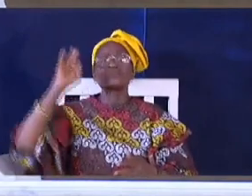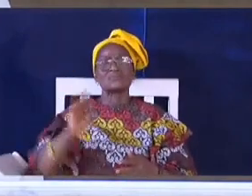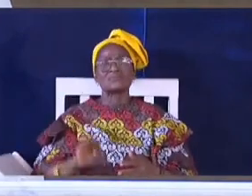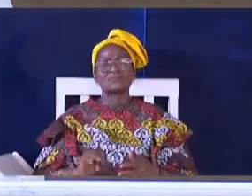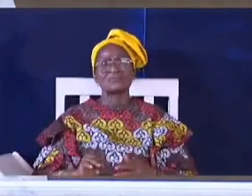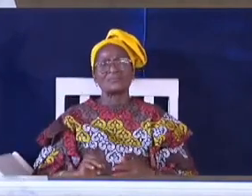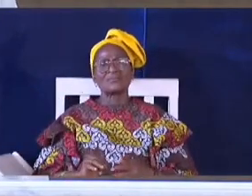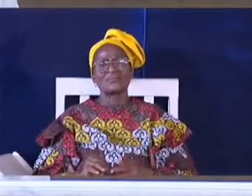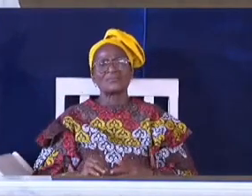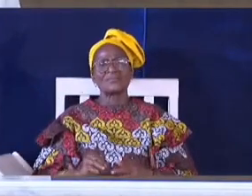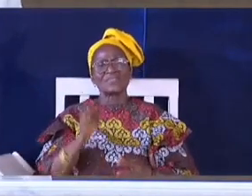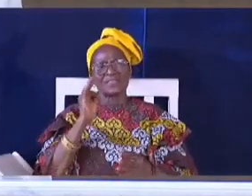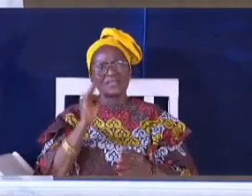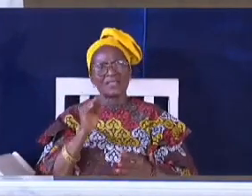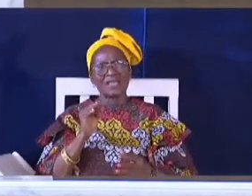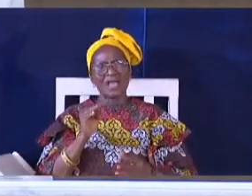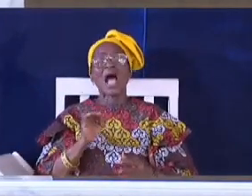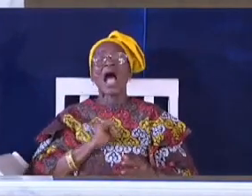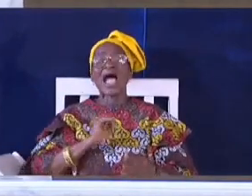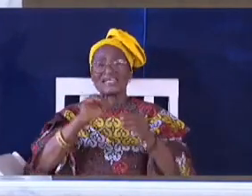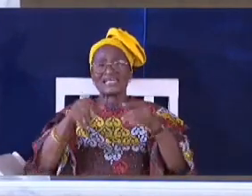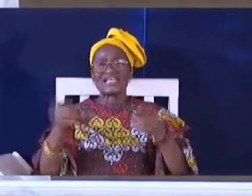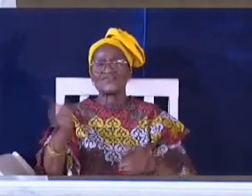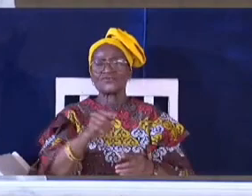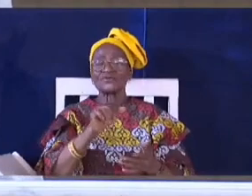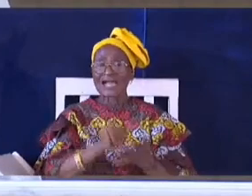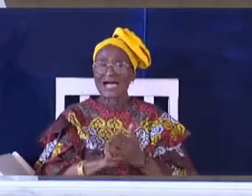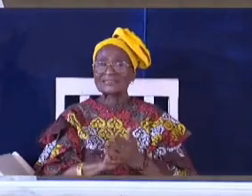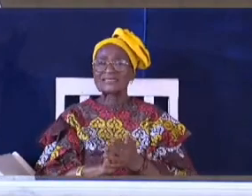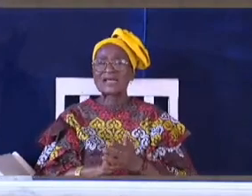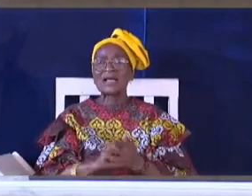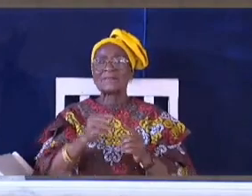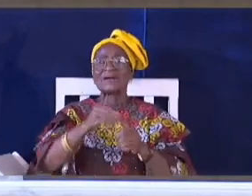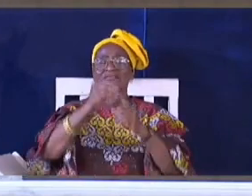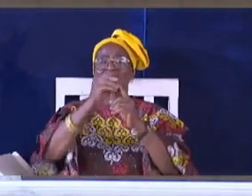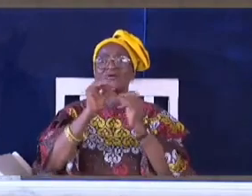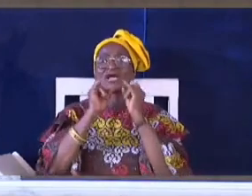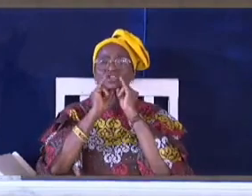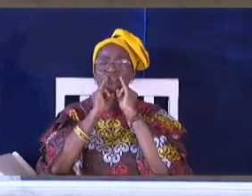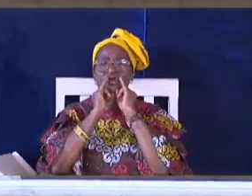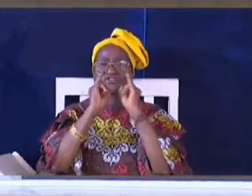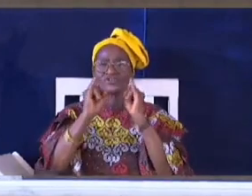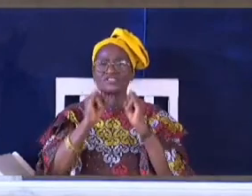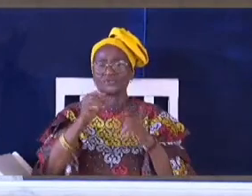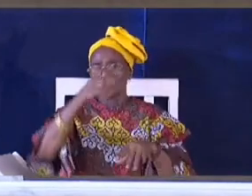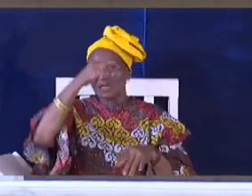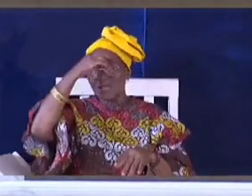I give you that particular illustration because